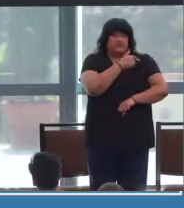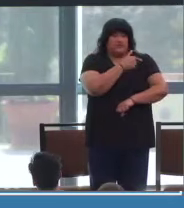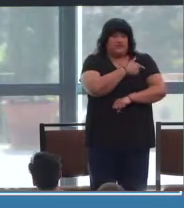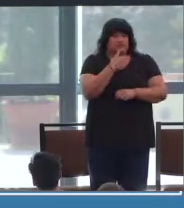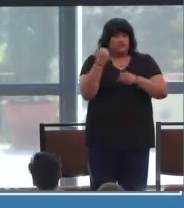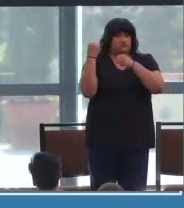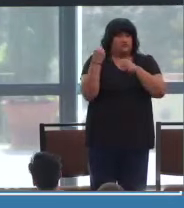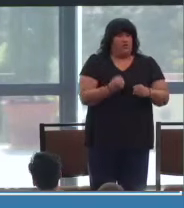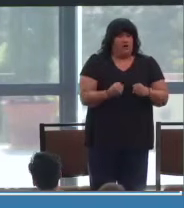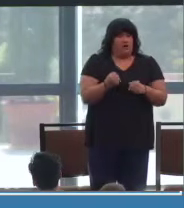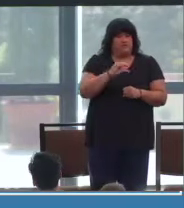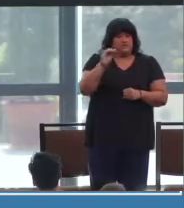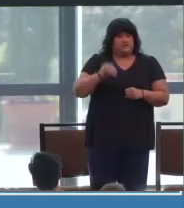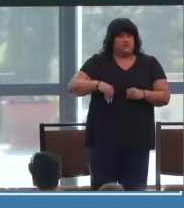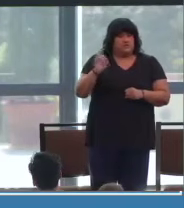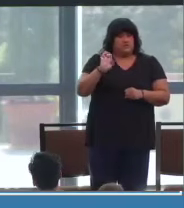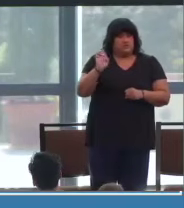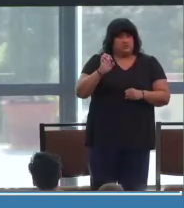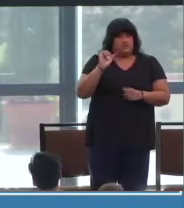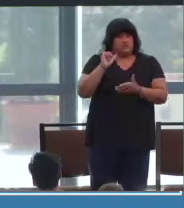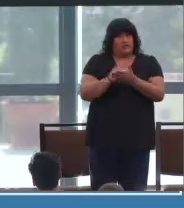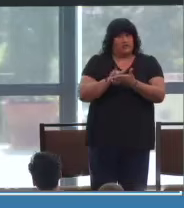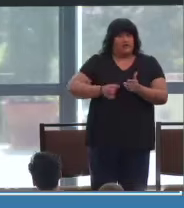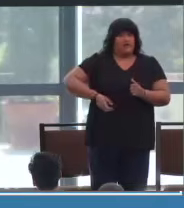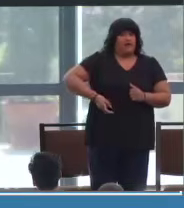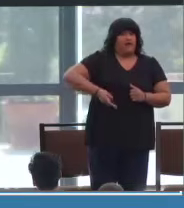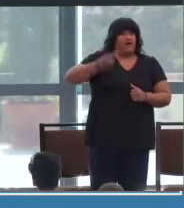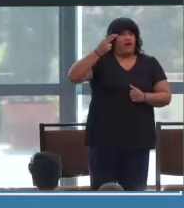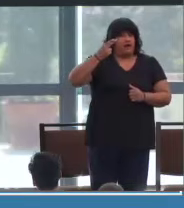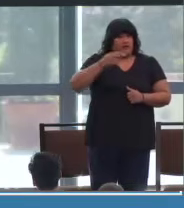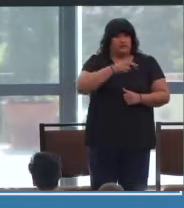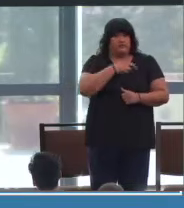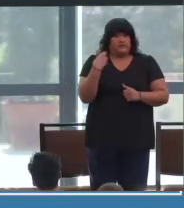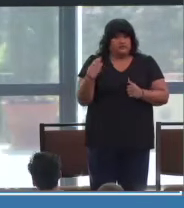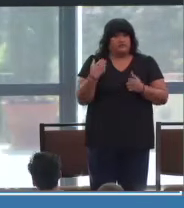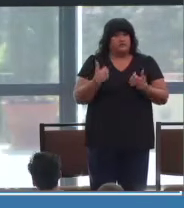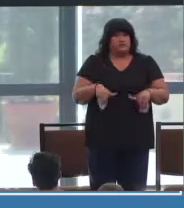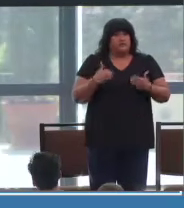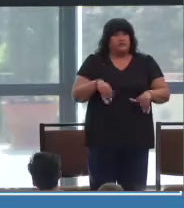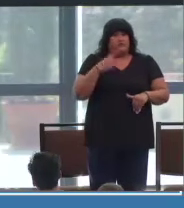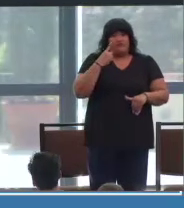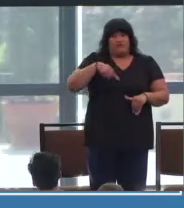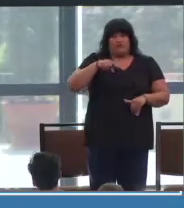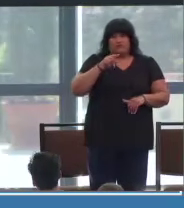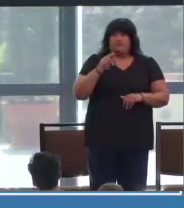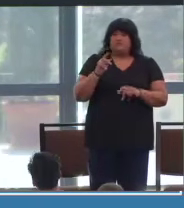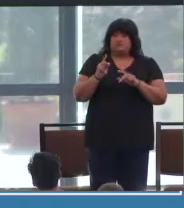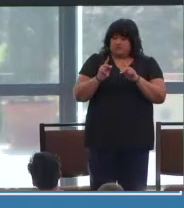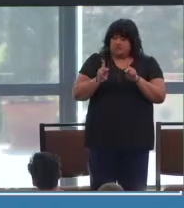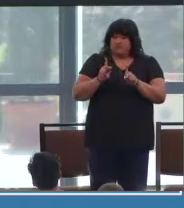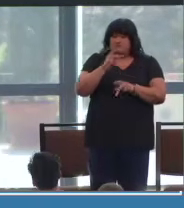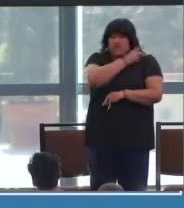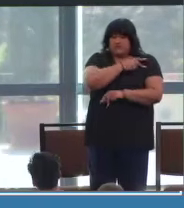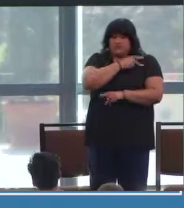concentration of estrogen. So that would even be a higher risk, or considered to be higher risk for patients who have those antiphospholipid antibodies.